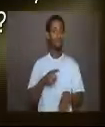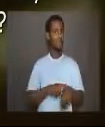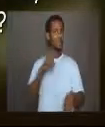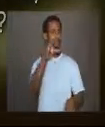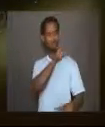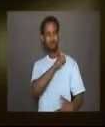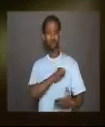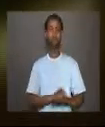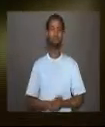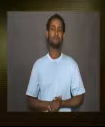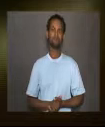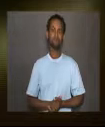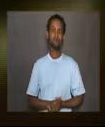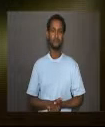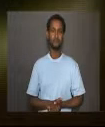Time's up!